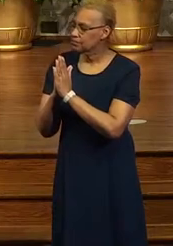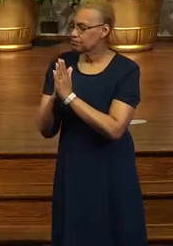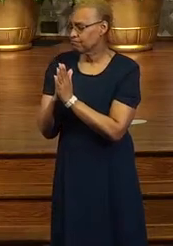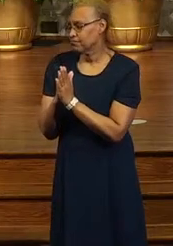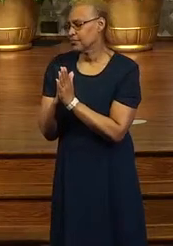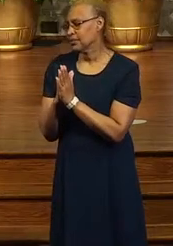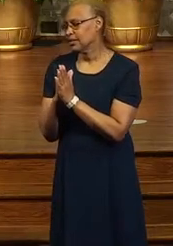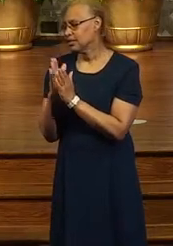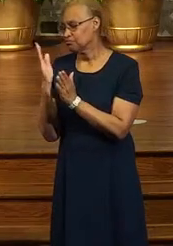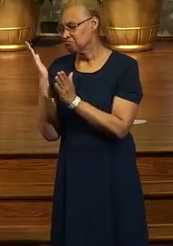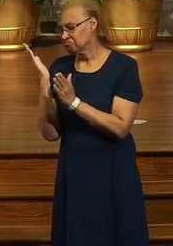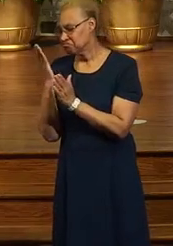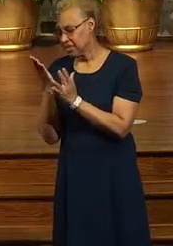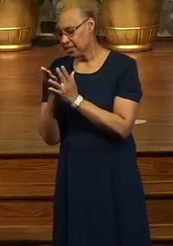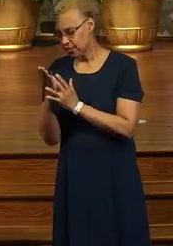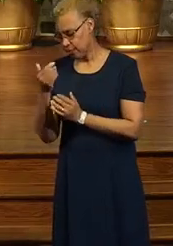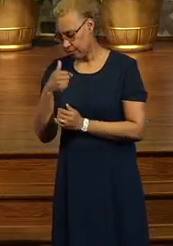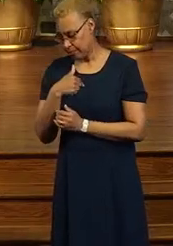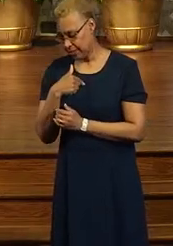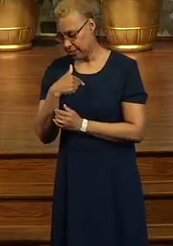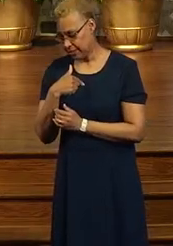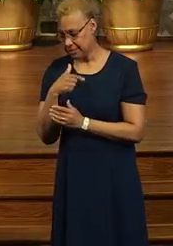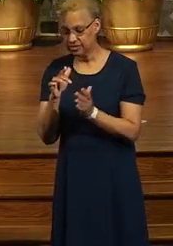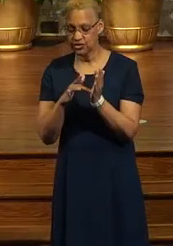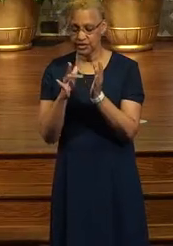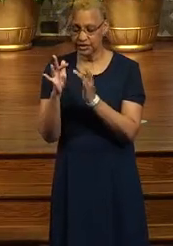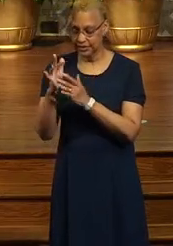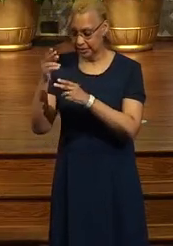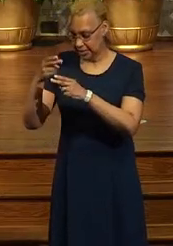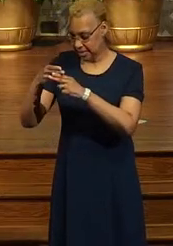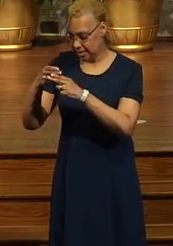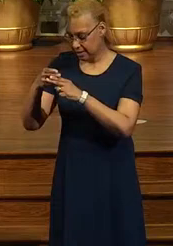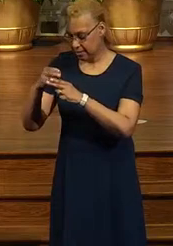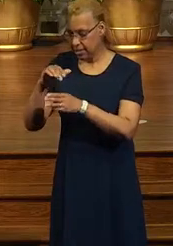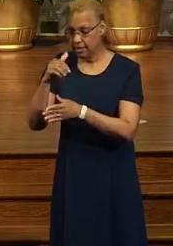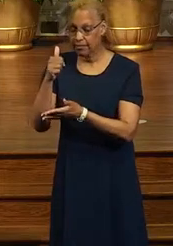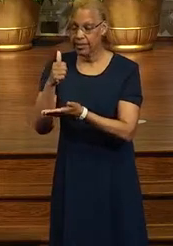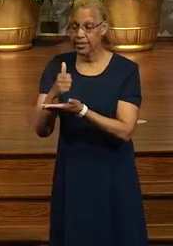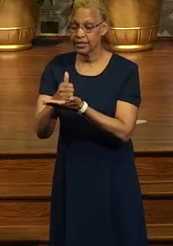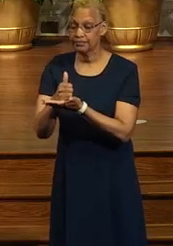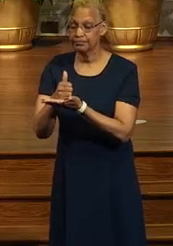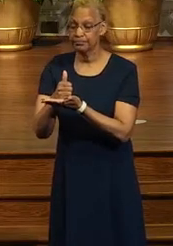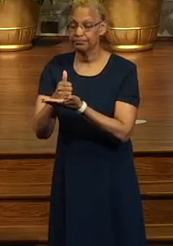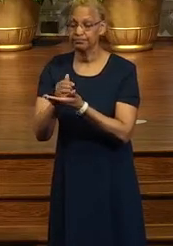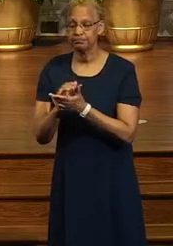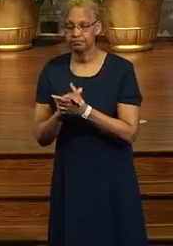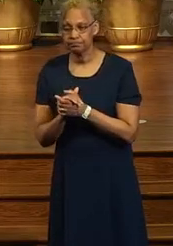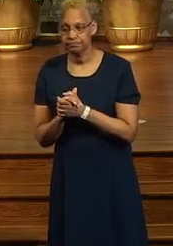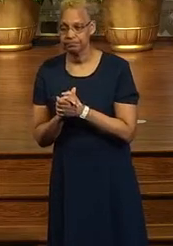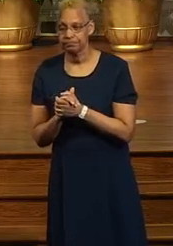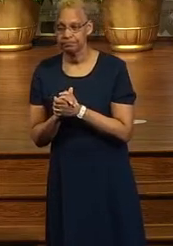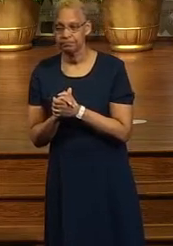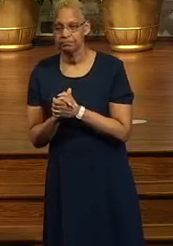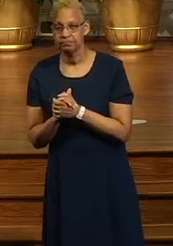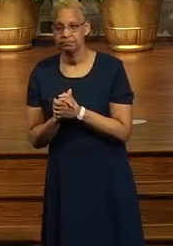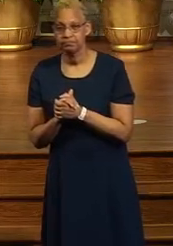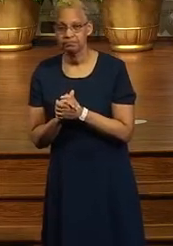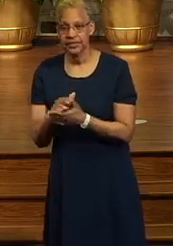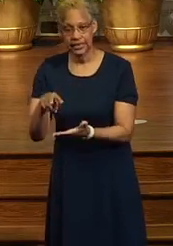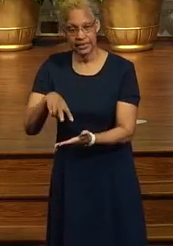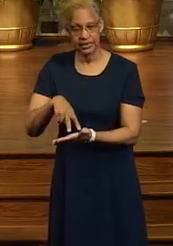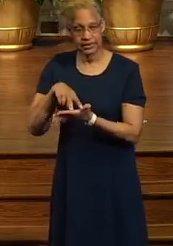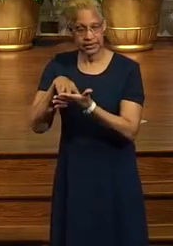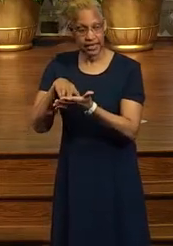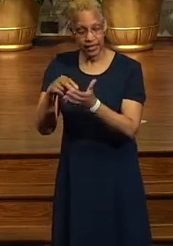glory. In Jesus' name, let everyone say amen. If you would just stand with